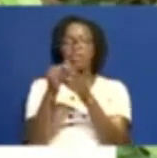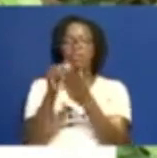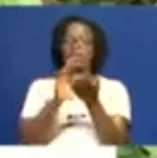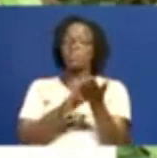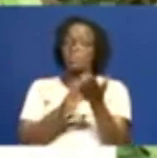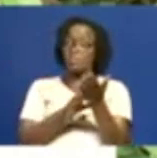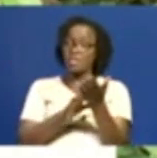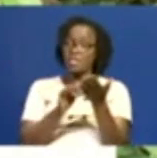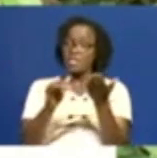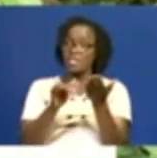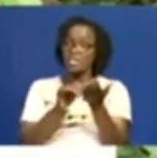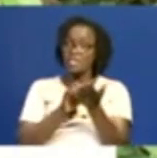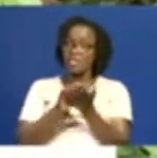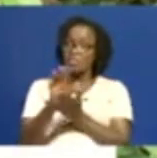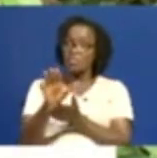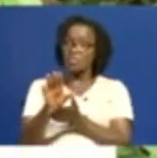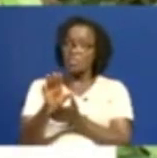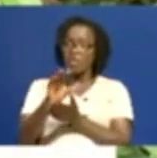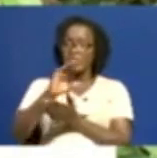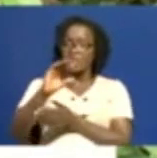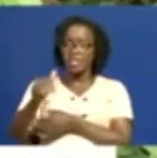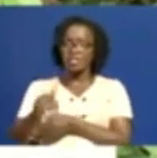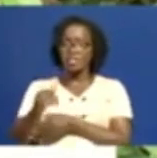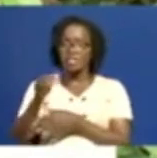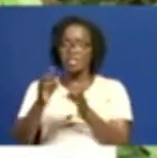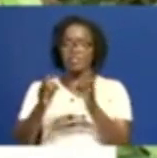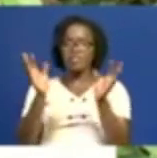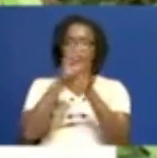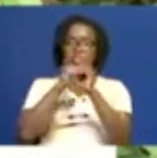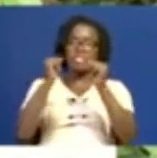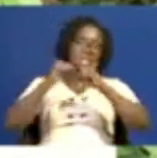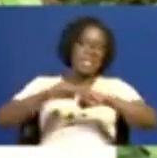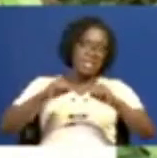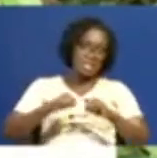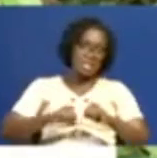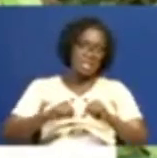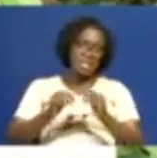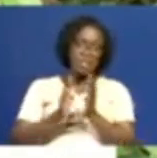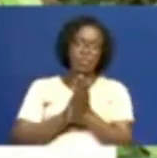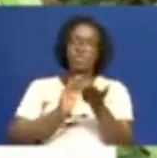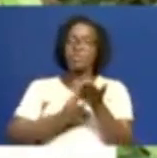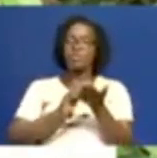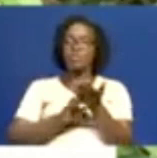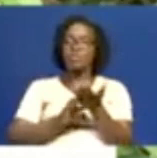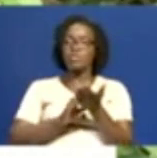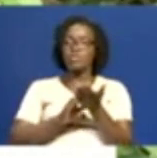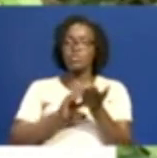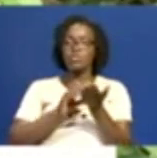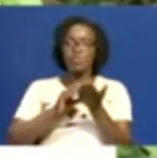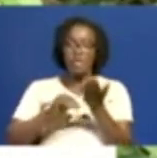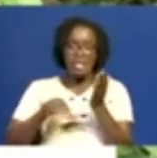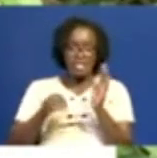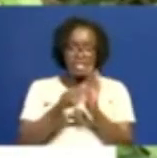to the president for suspension of the county. If the president agrees with the recommendation to suspend